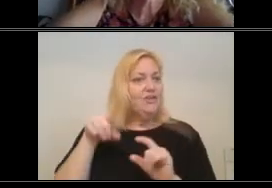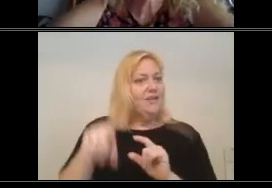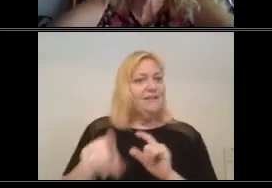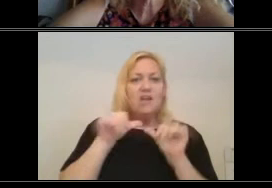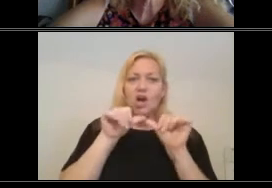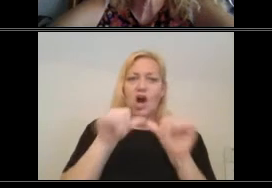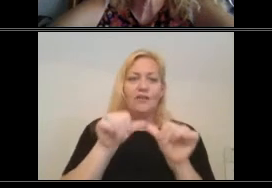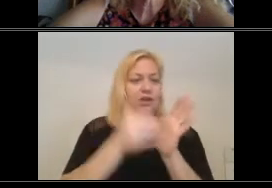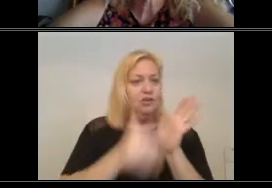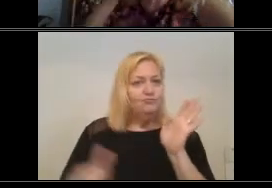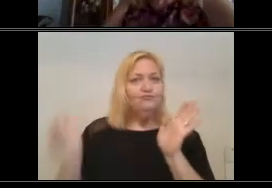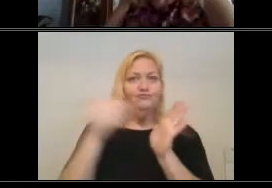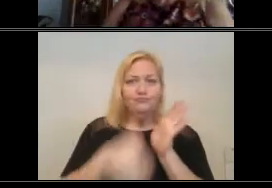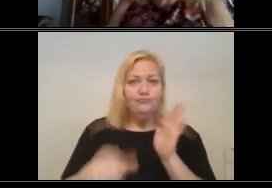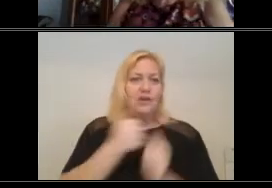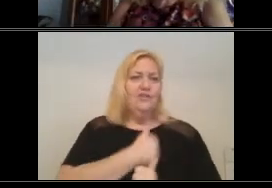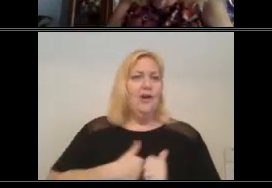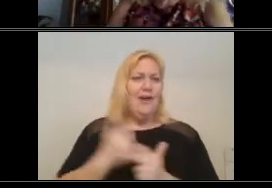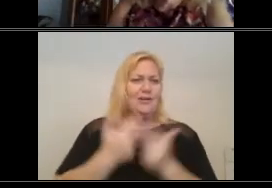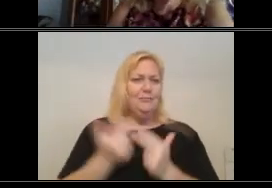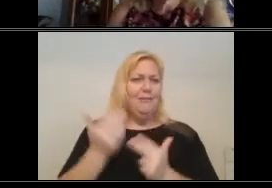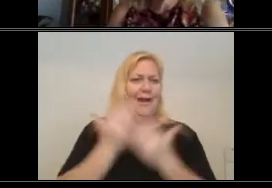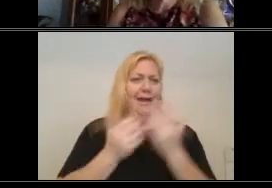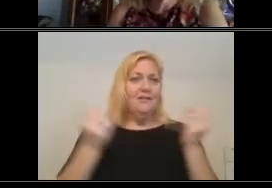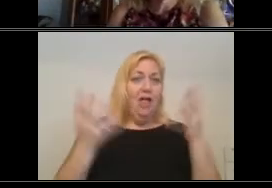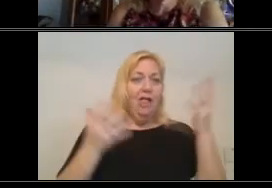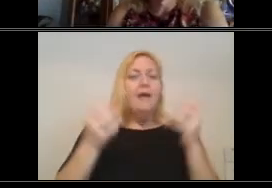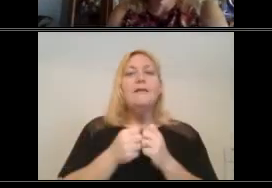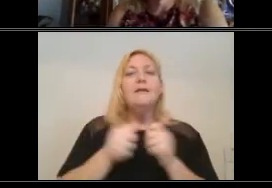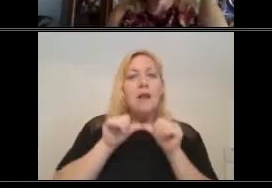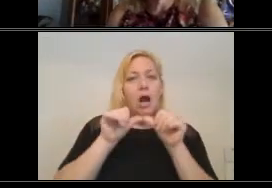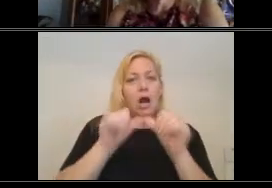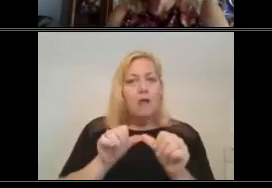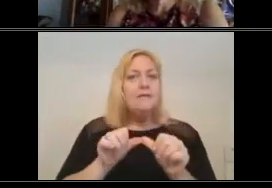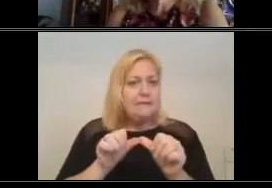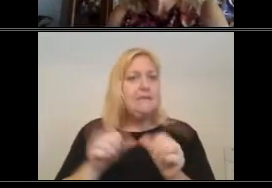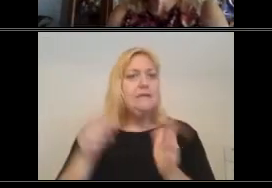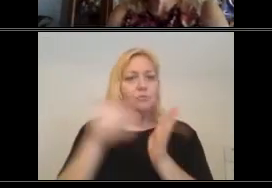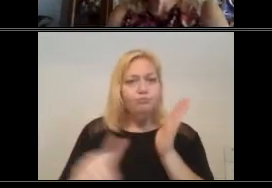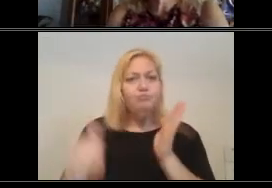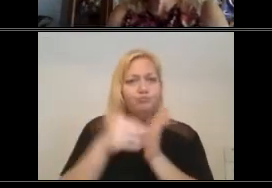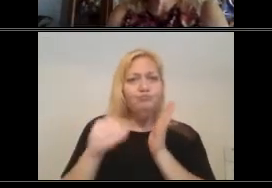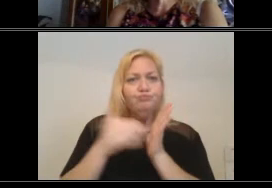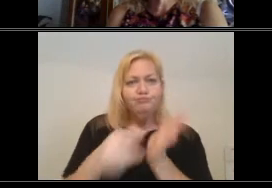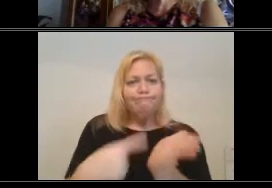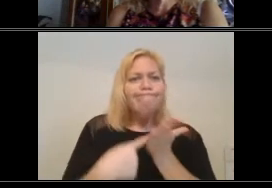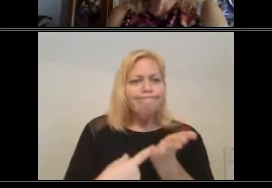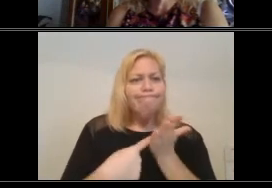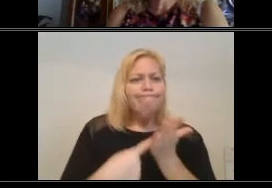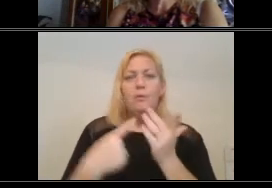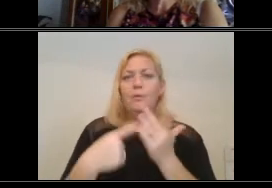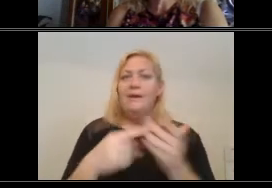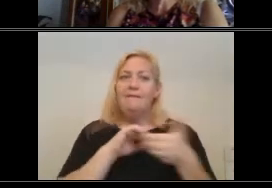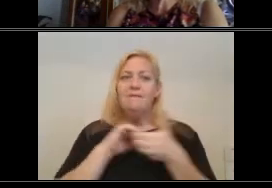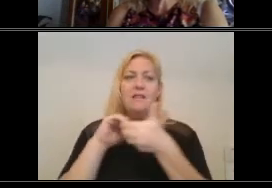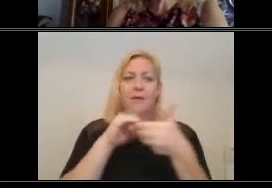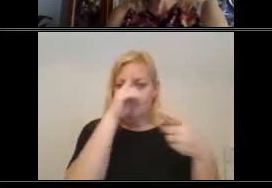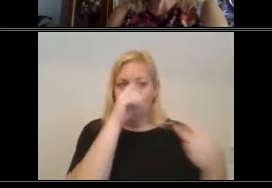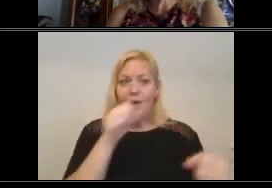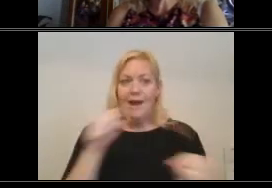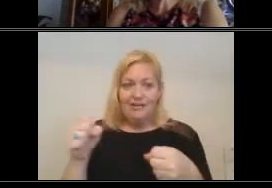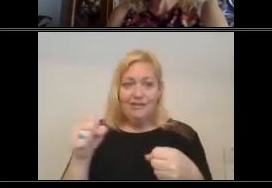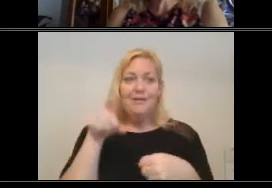sorry, I use my hands a lot, a constant iterative piece that we need to have collaborative strategies, but then we also